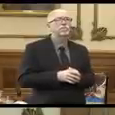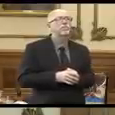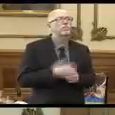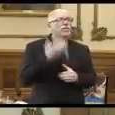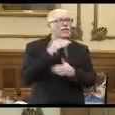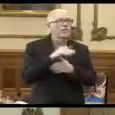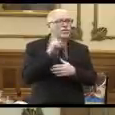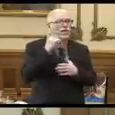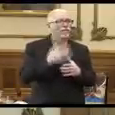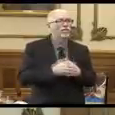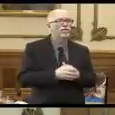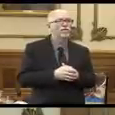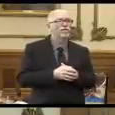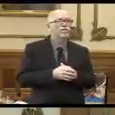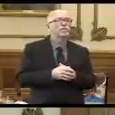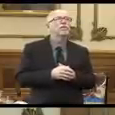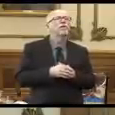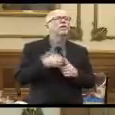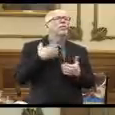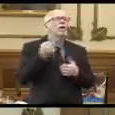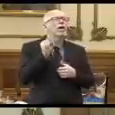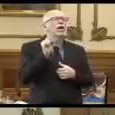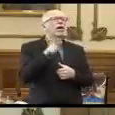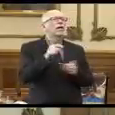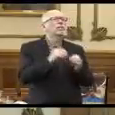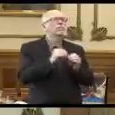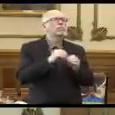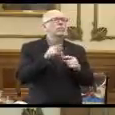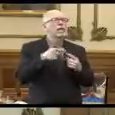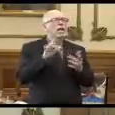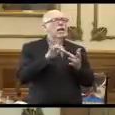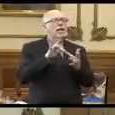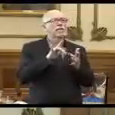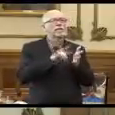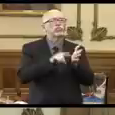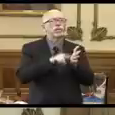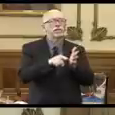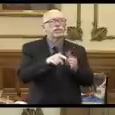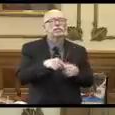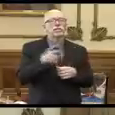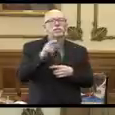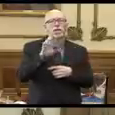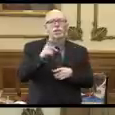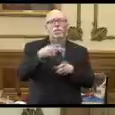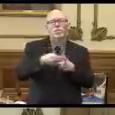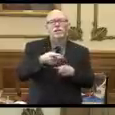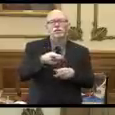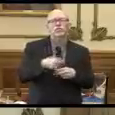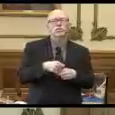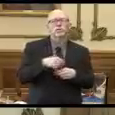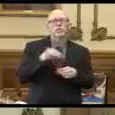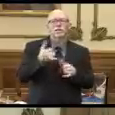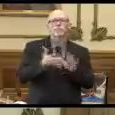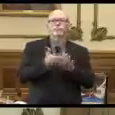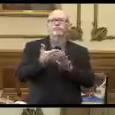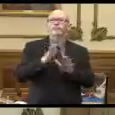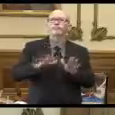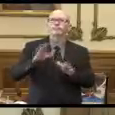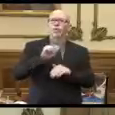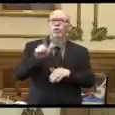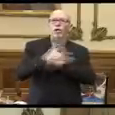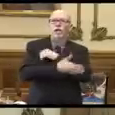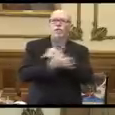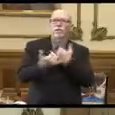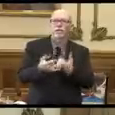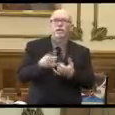Good afternoon, Governor. Wanted to ask more about the contact tracing. Dr. Box mentioned that we're up and running in all the counties now,